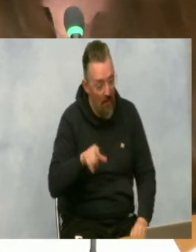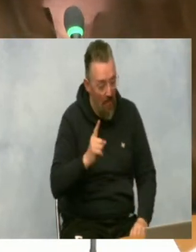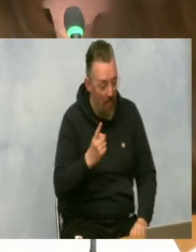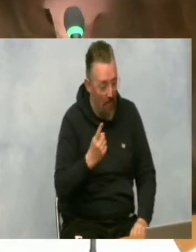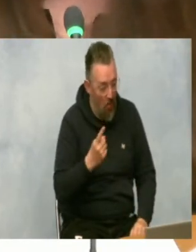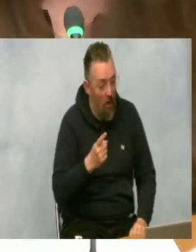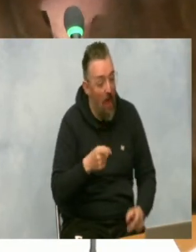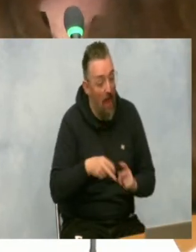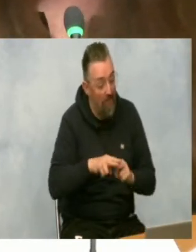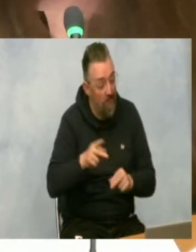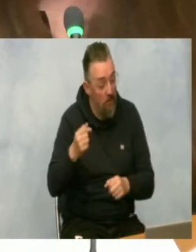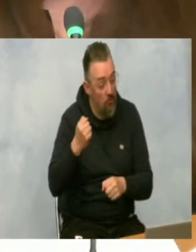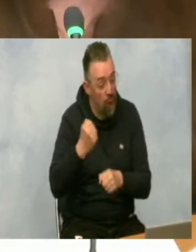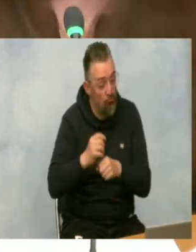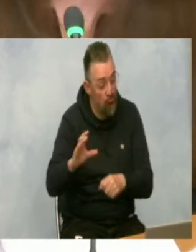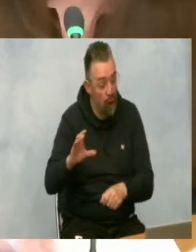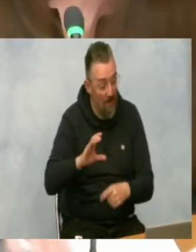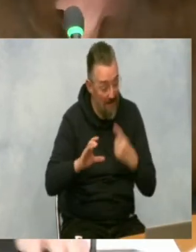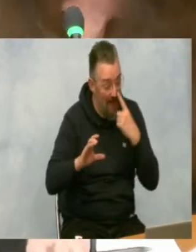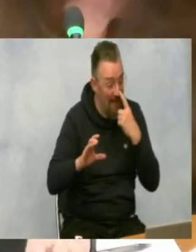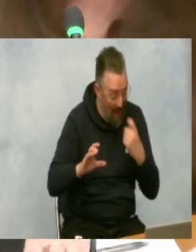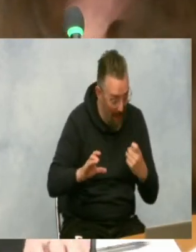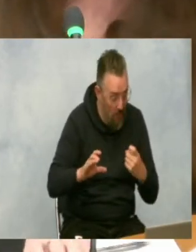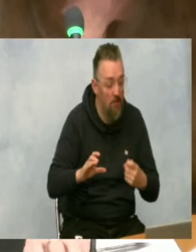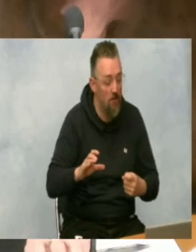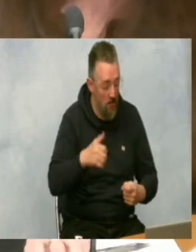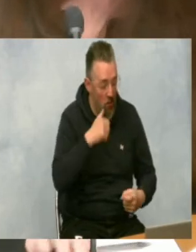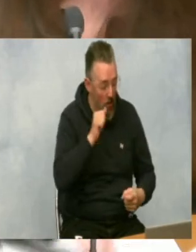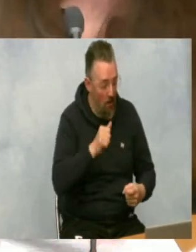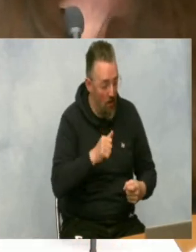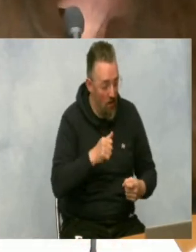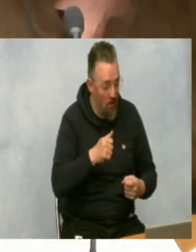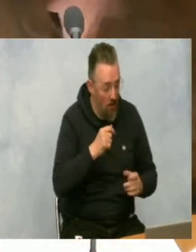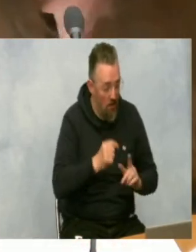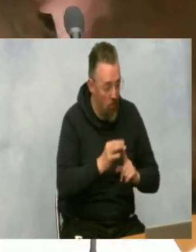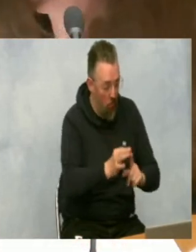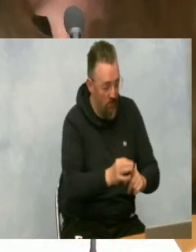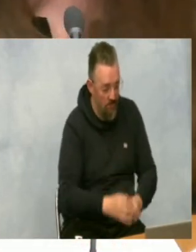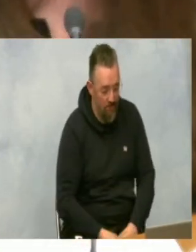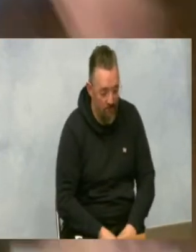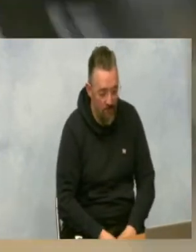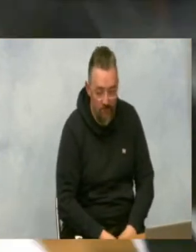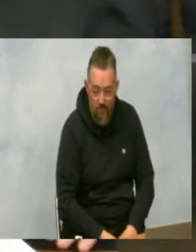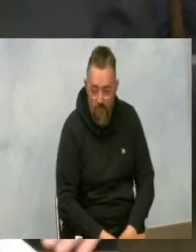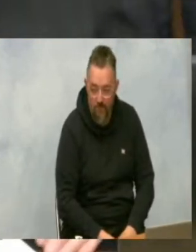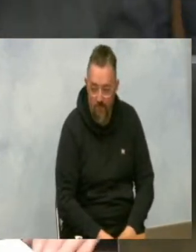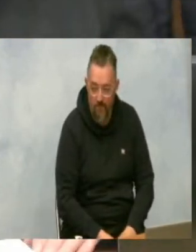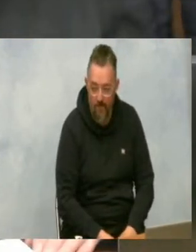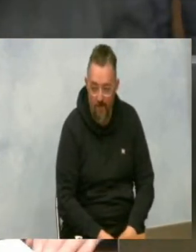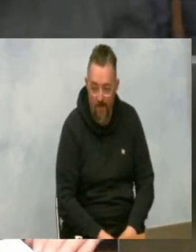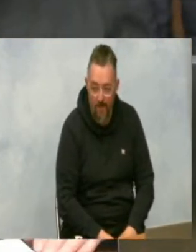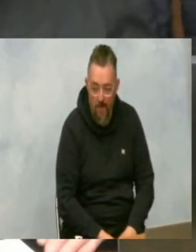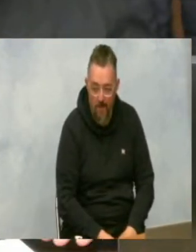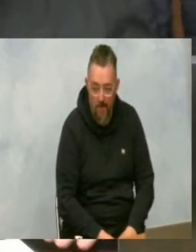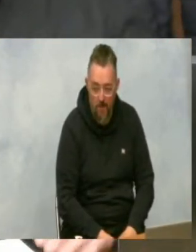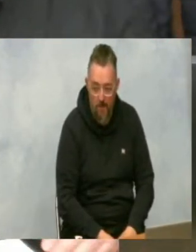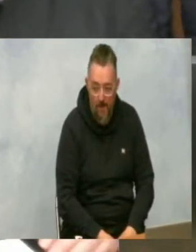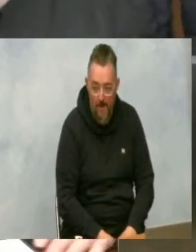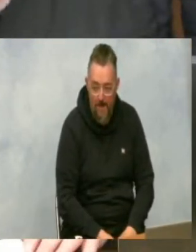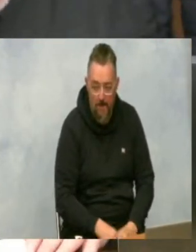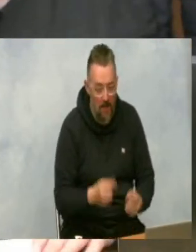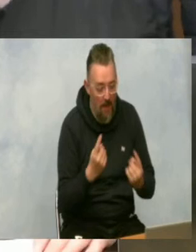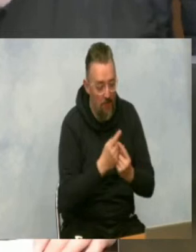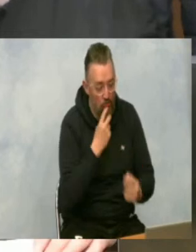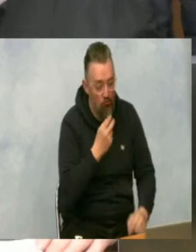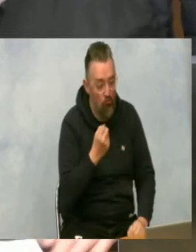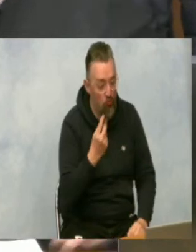if the grant regime is to change. Thank you. Thanks very much. So, no more questions. Okay, item